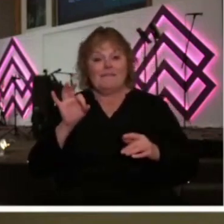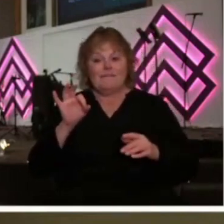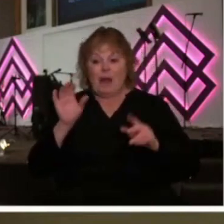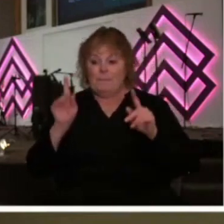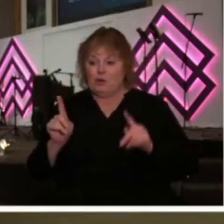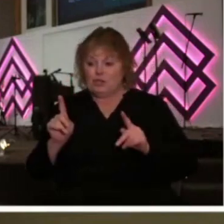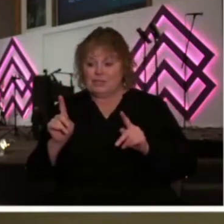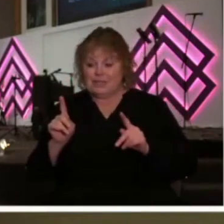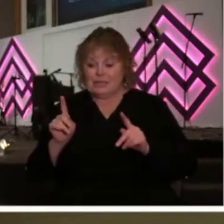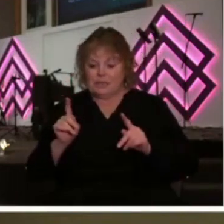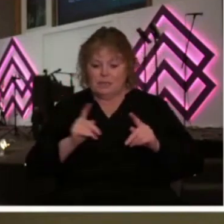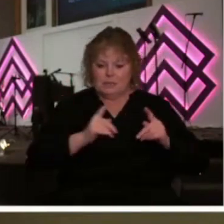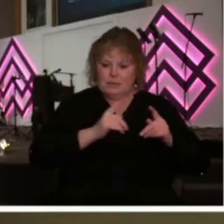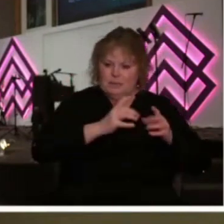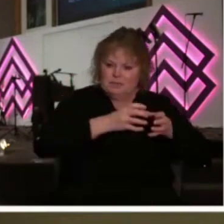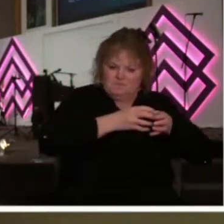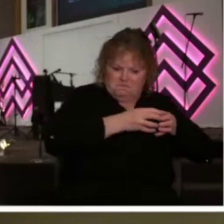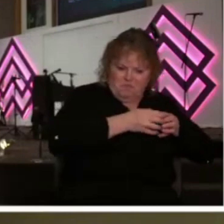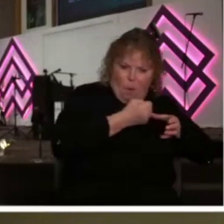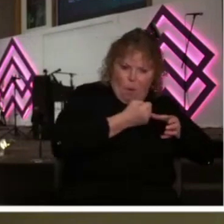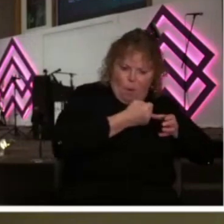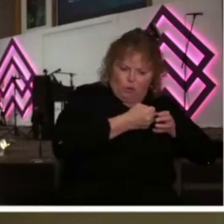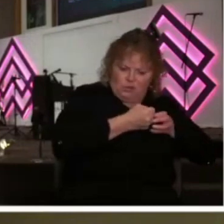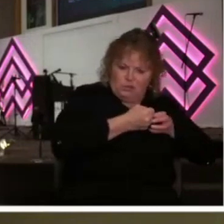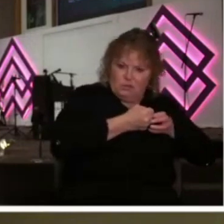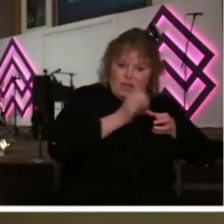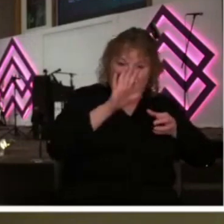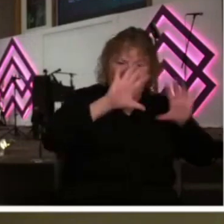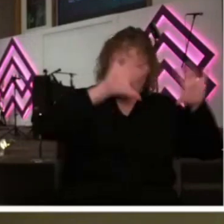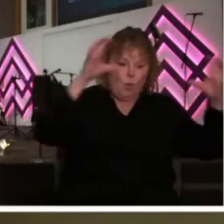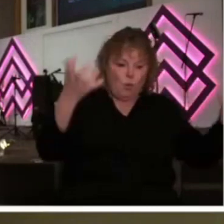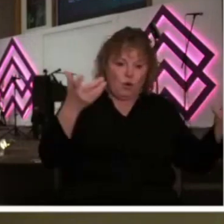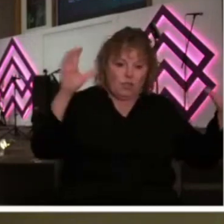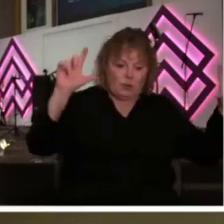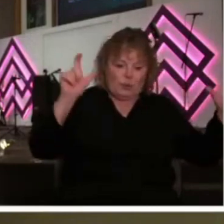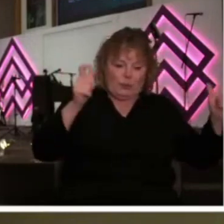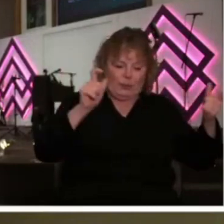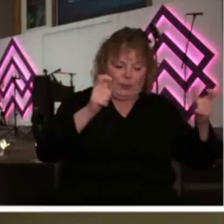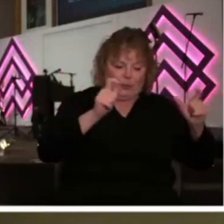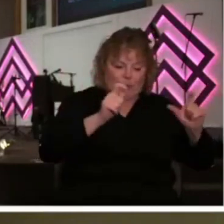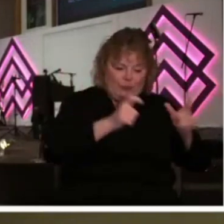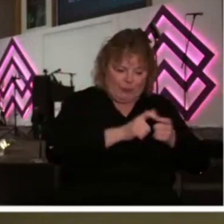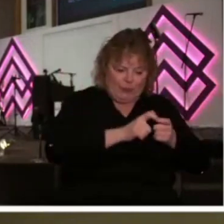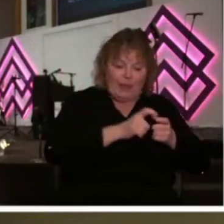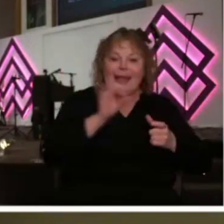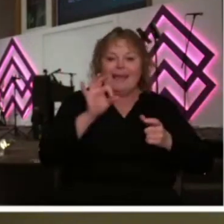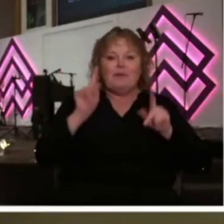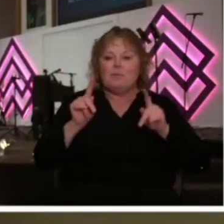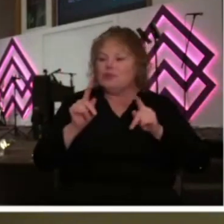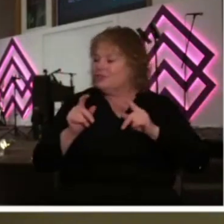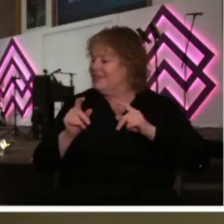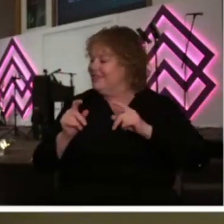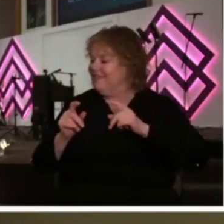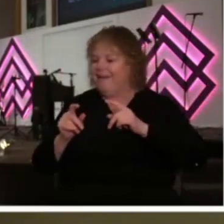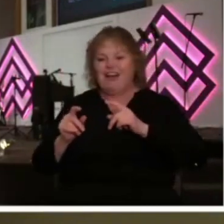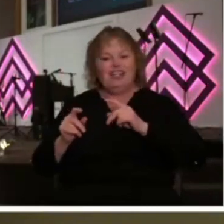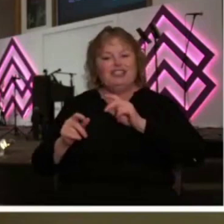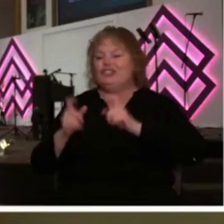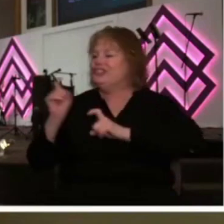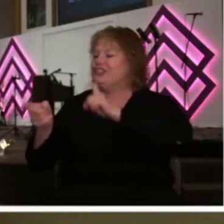larger, and the world of the stingy gets lesser and lesser. And I want to call us to